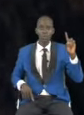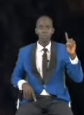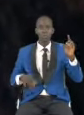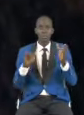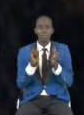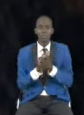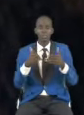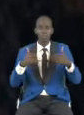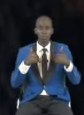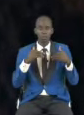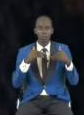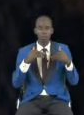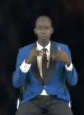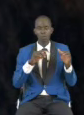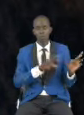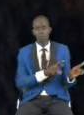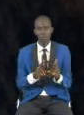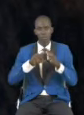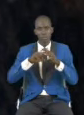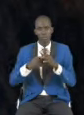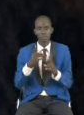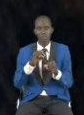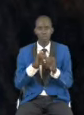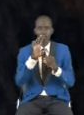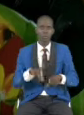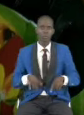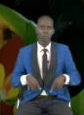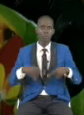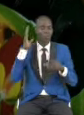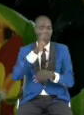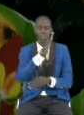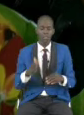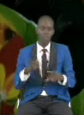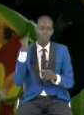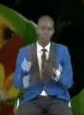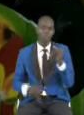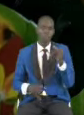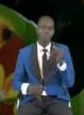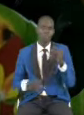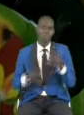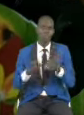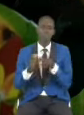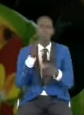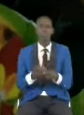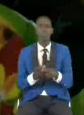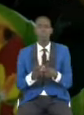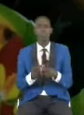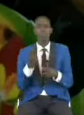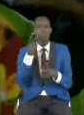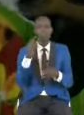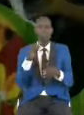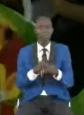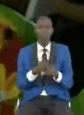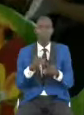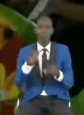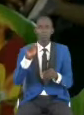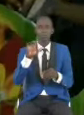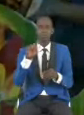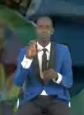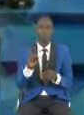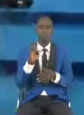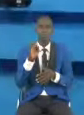already started in your life will never end. Look at Acts chapter 4, reading